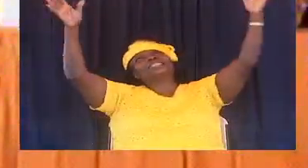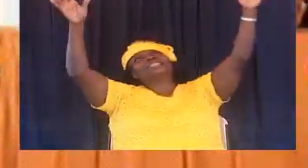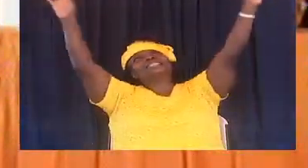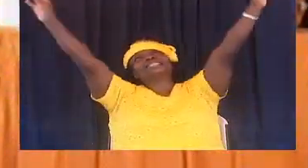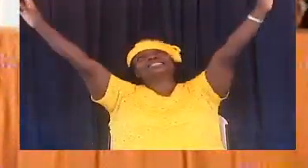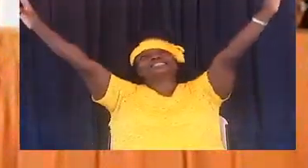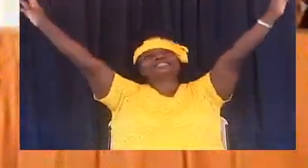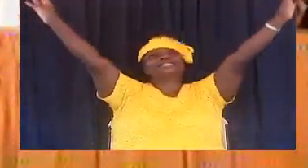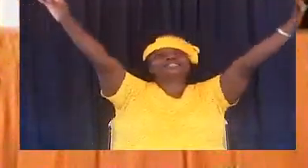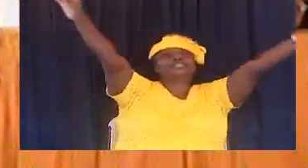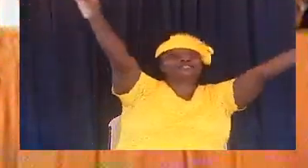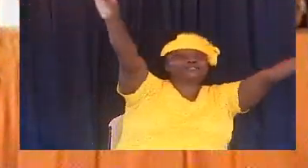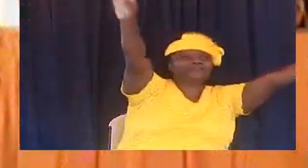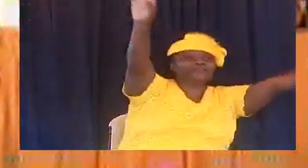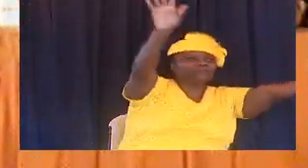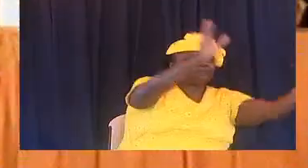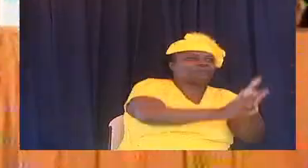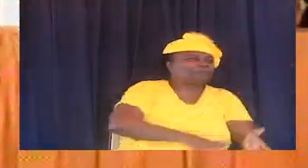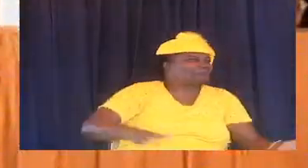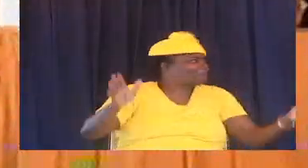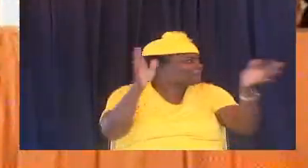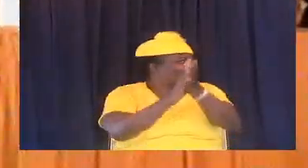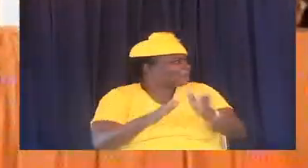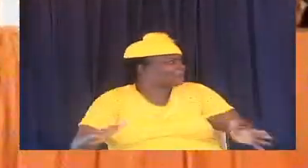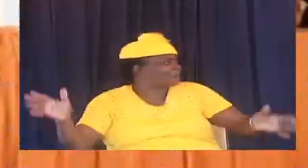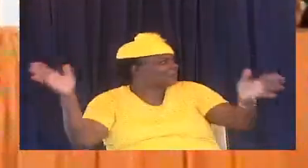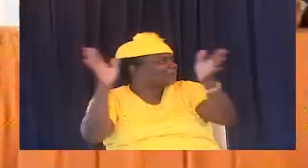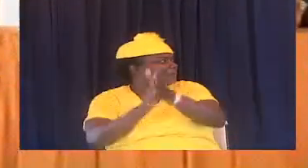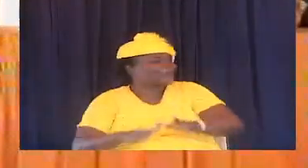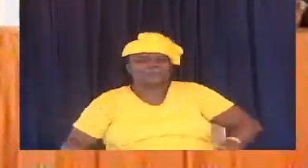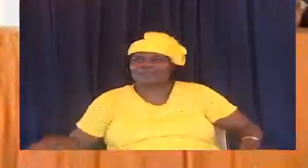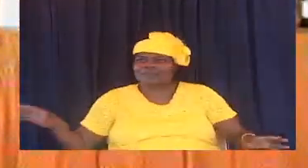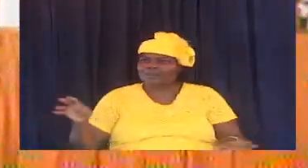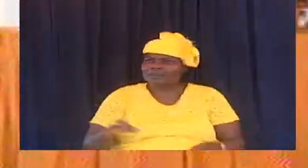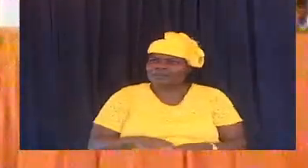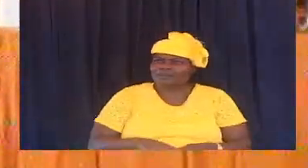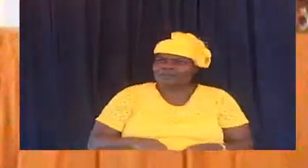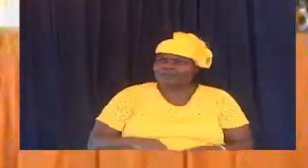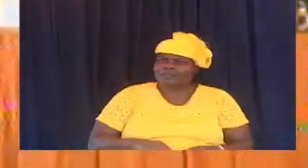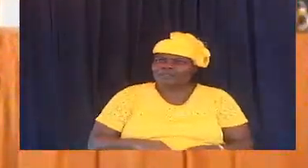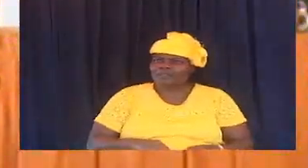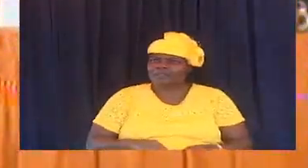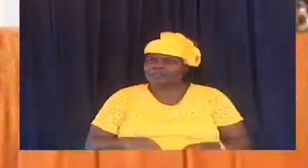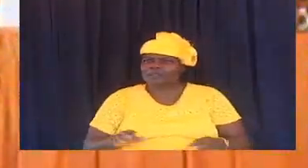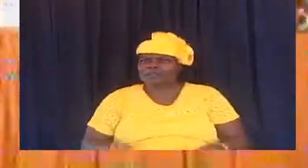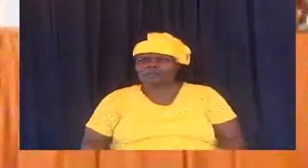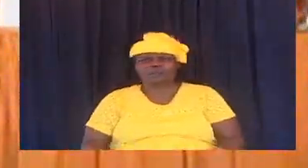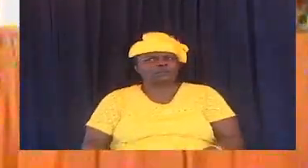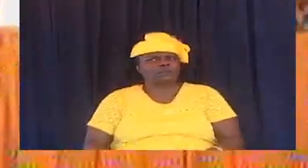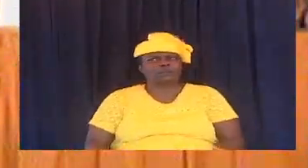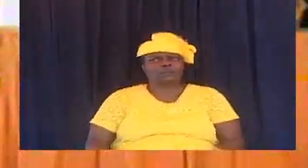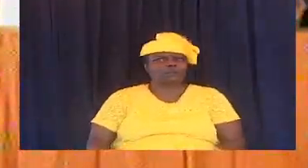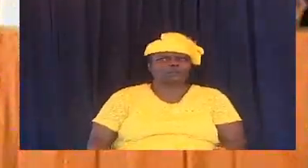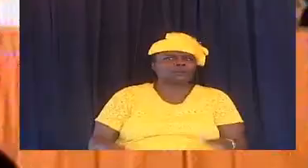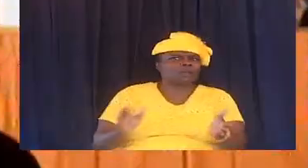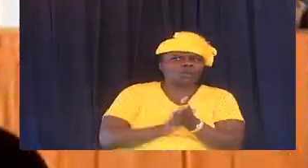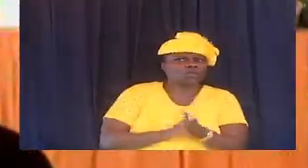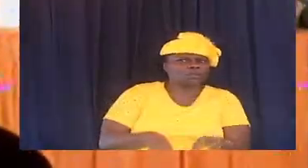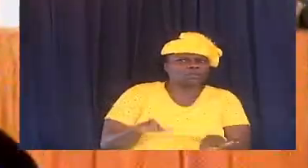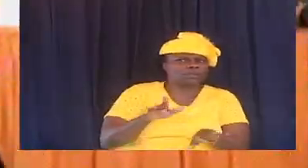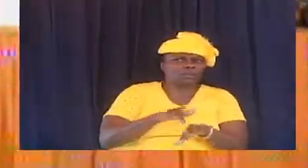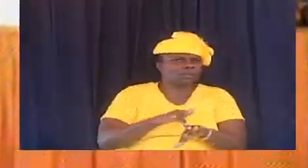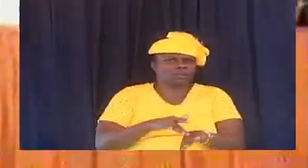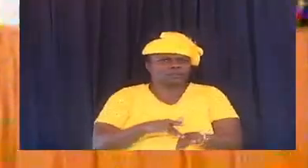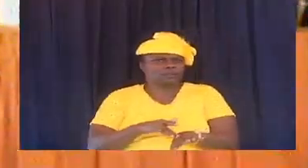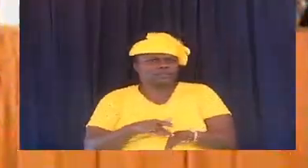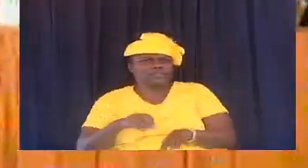it Pentecostal style, you know, just worship. Everybody stand up. Years, the chorus said, mercy there was great